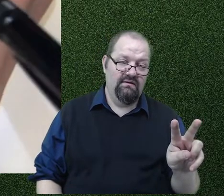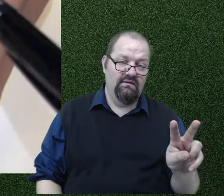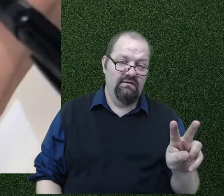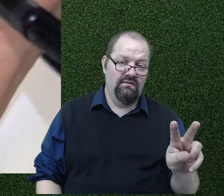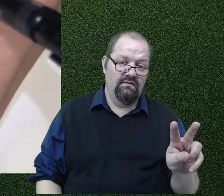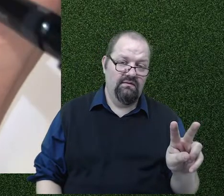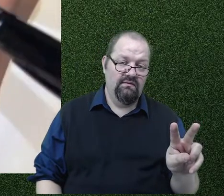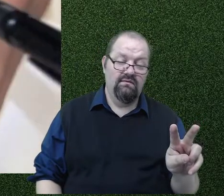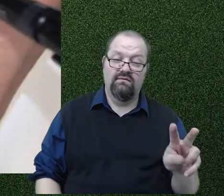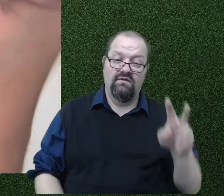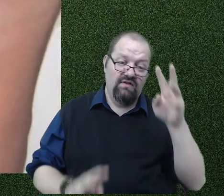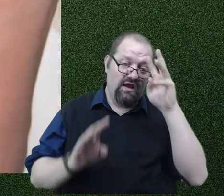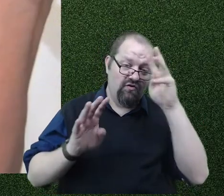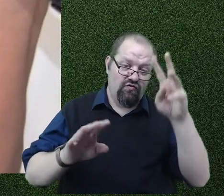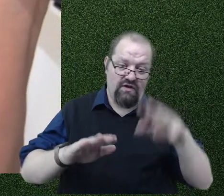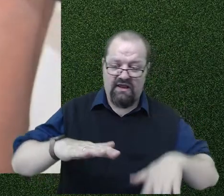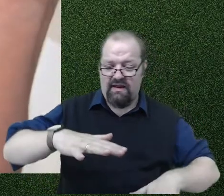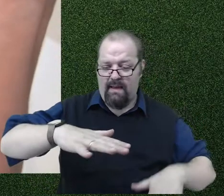They create a plane.